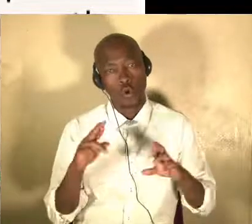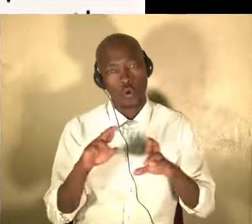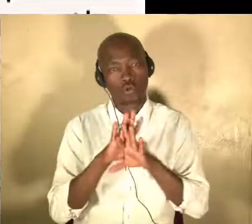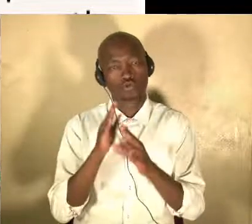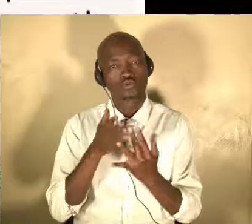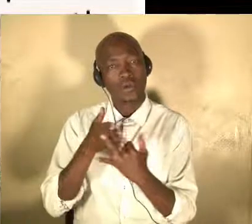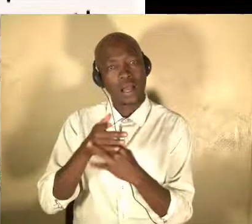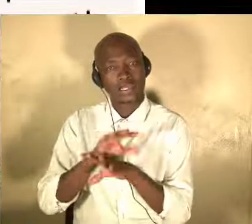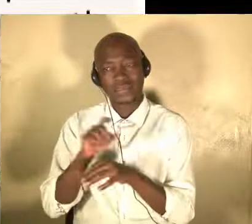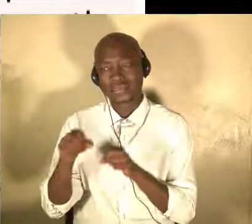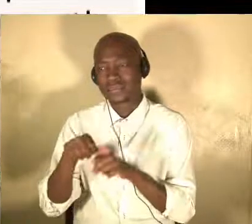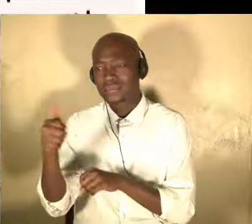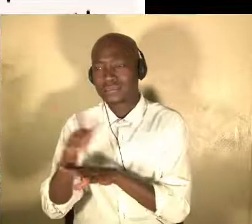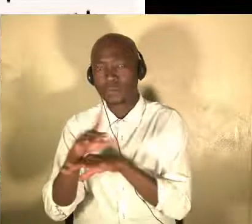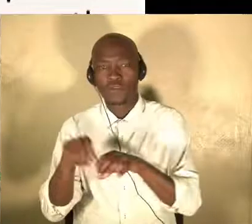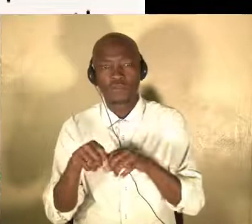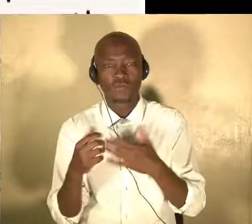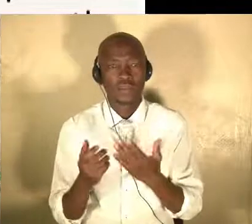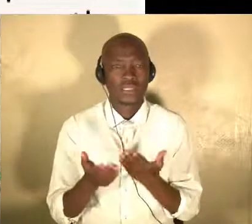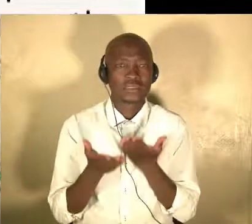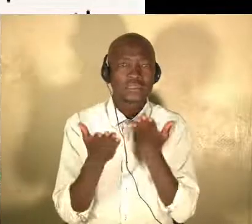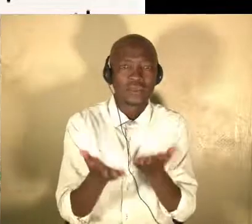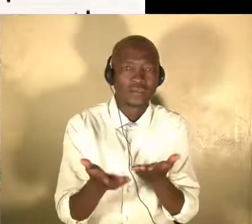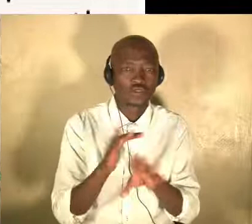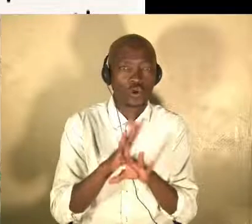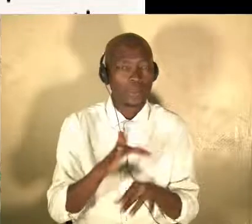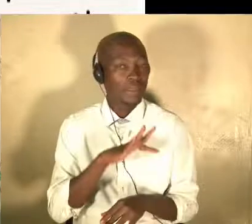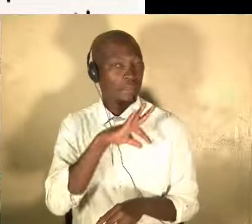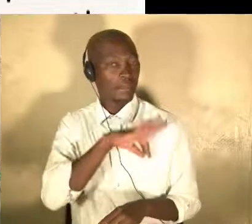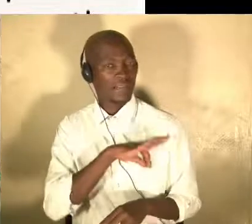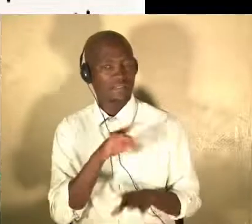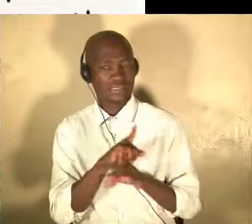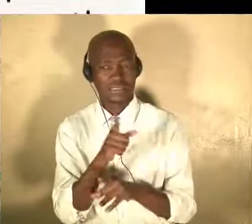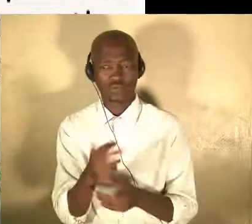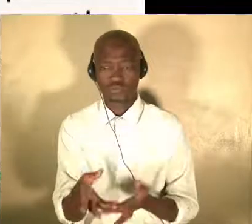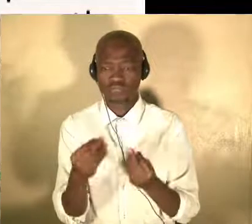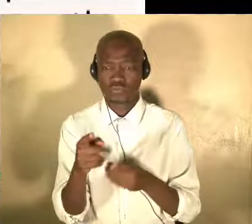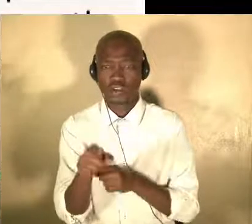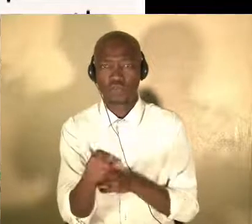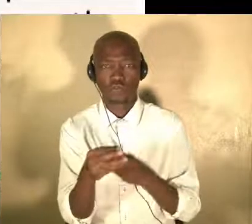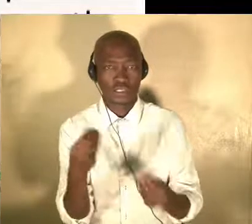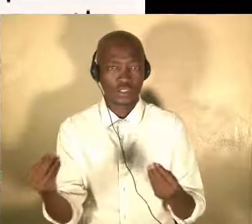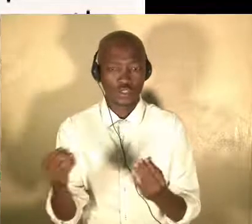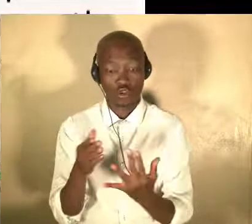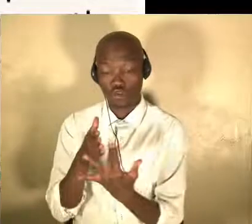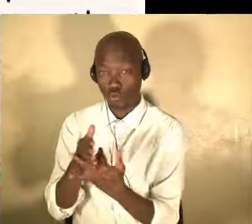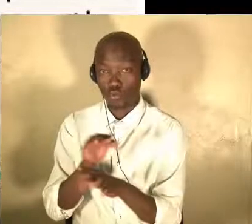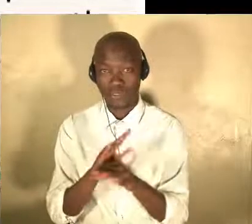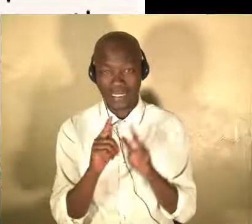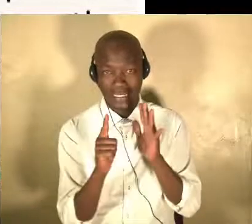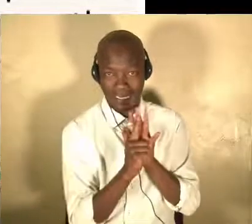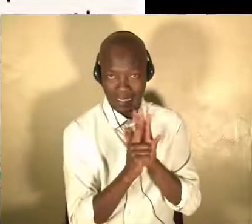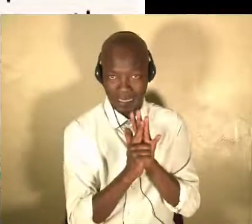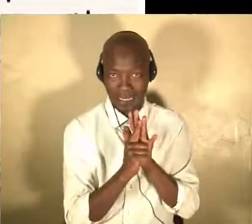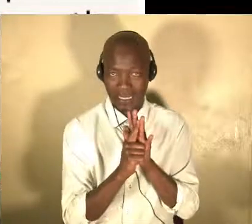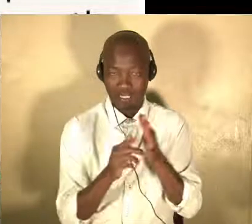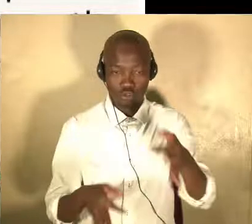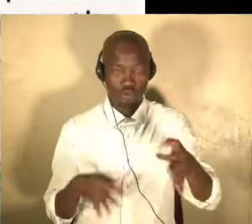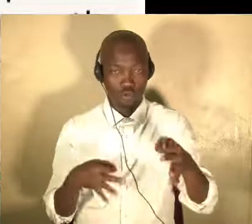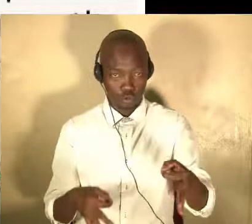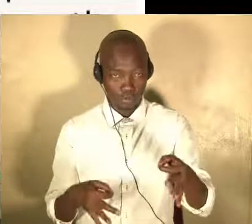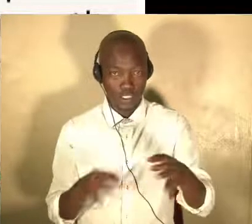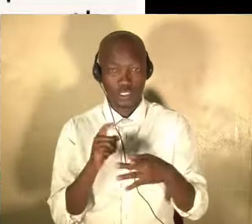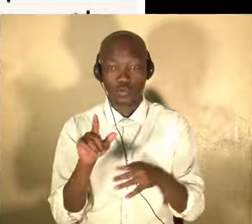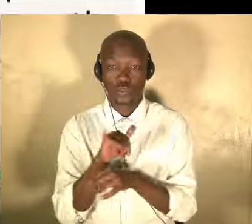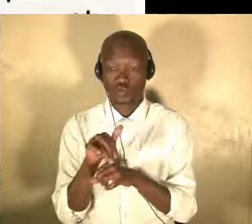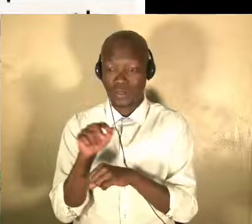certain services or benefits that would benefit the child through that legal document, which is a guardianship. And